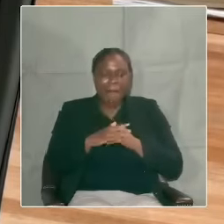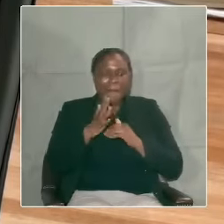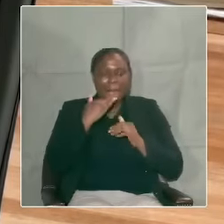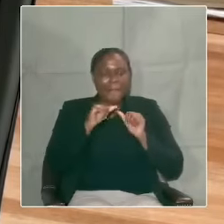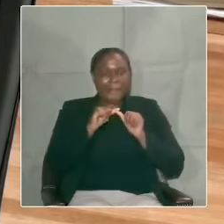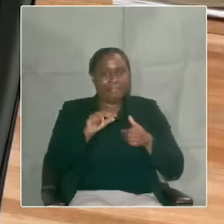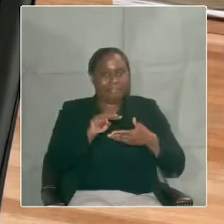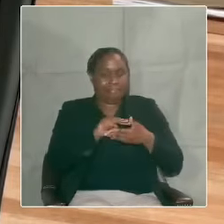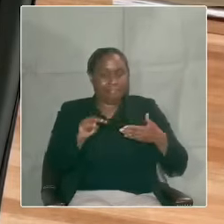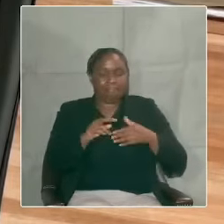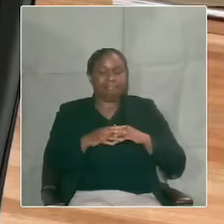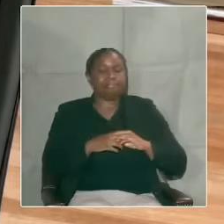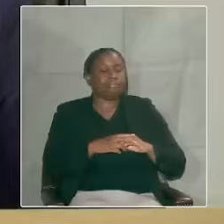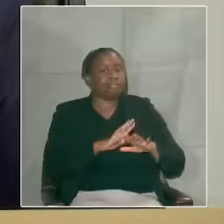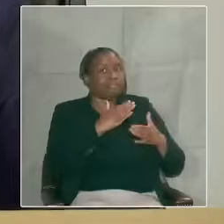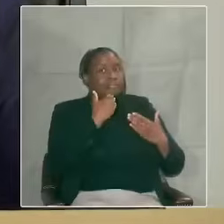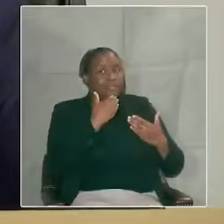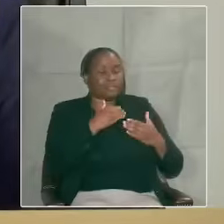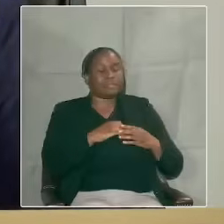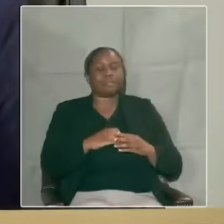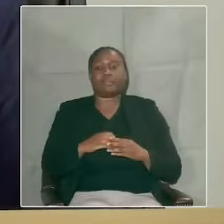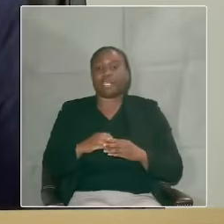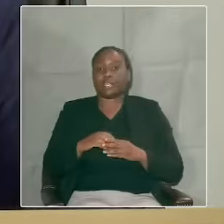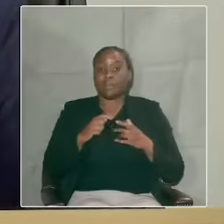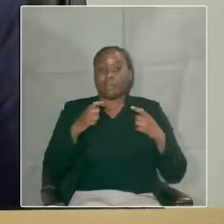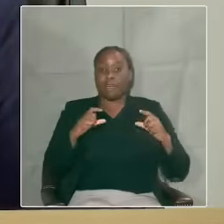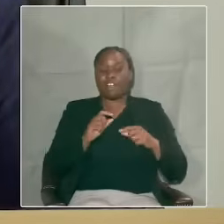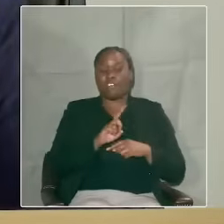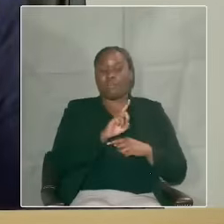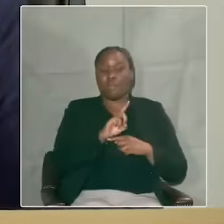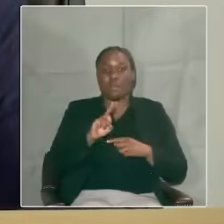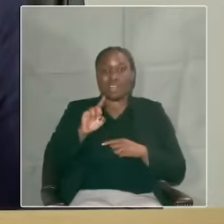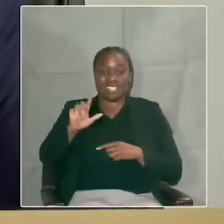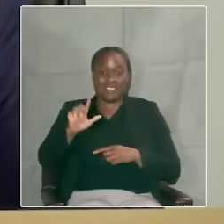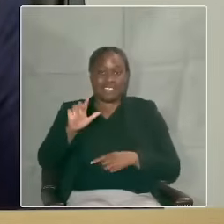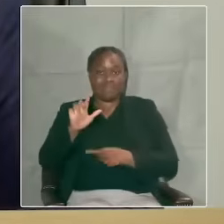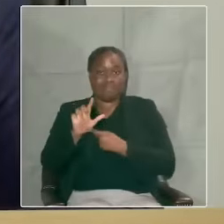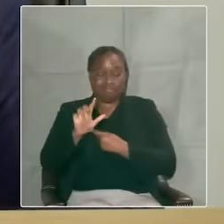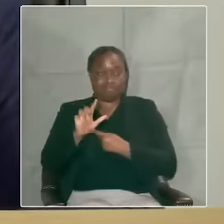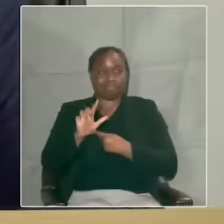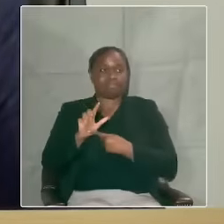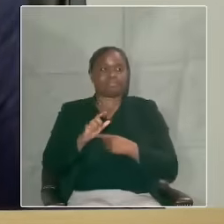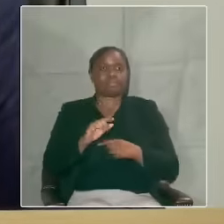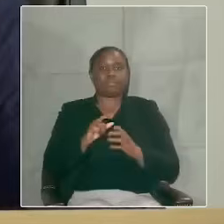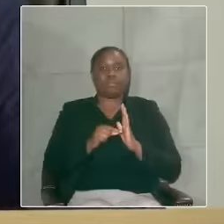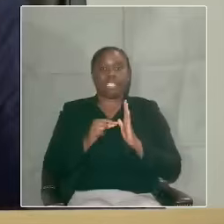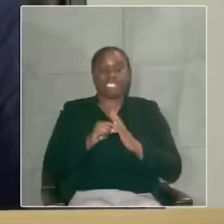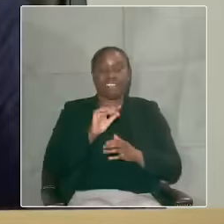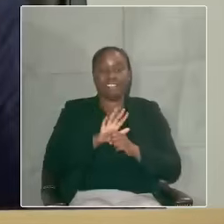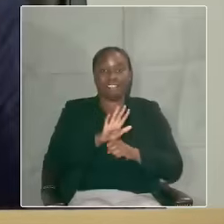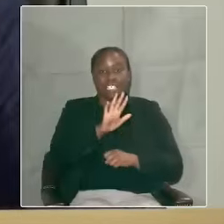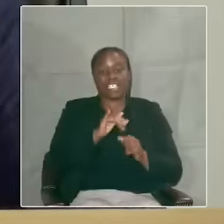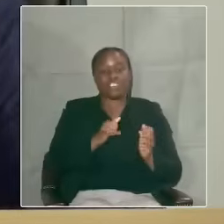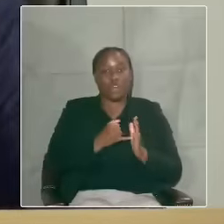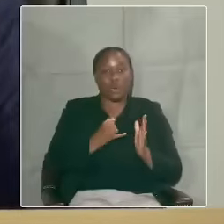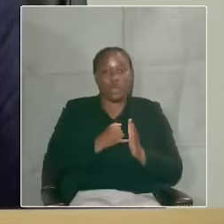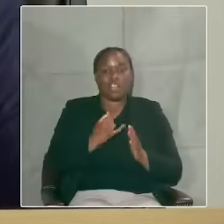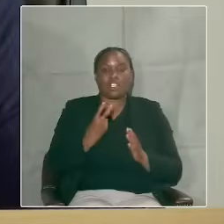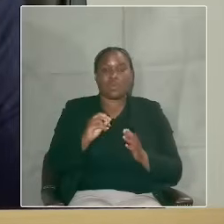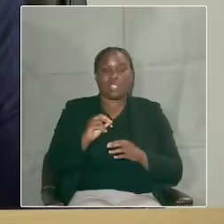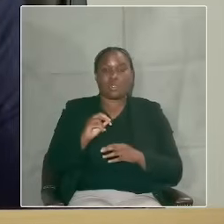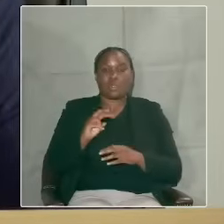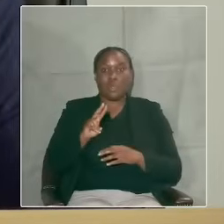Please proceed. Thanks, Commissioners. Paragraph 117. On the 15th of January